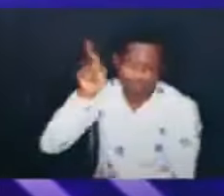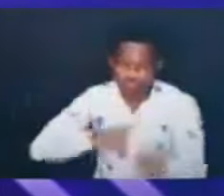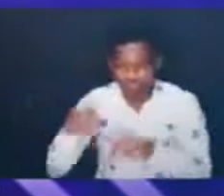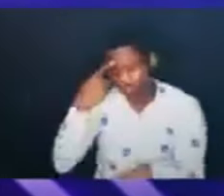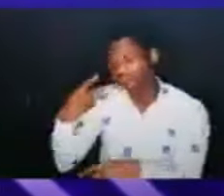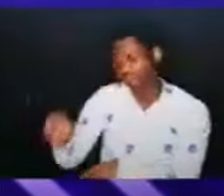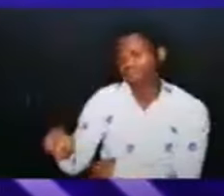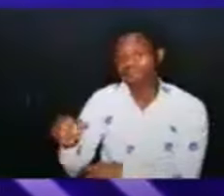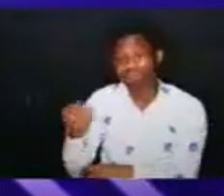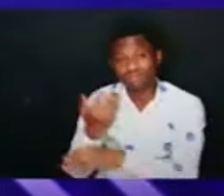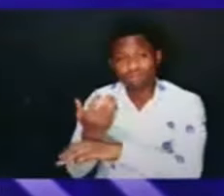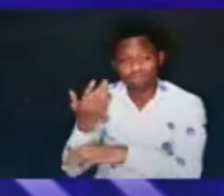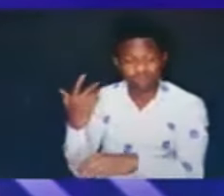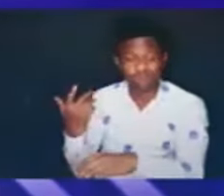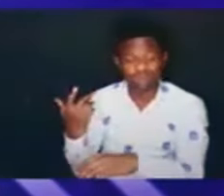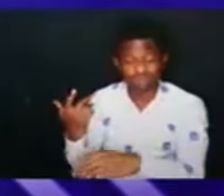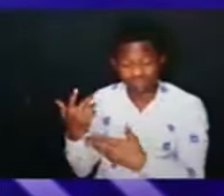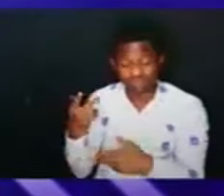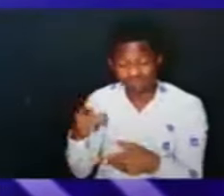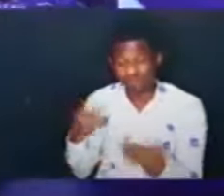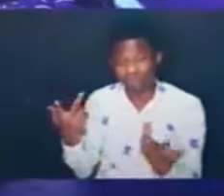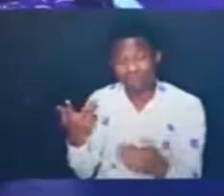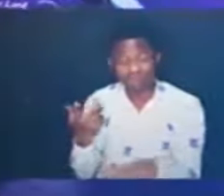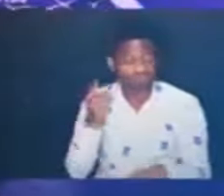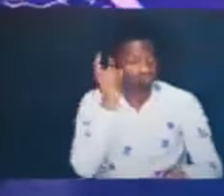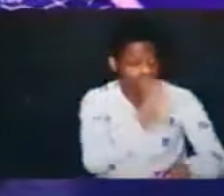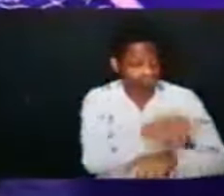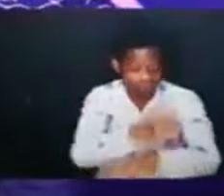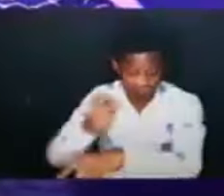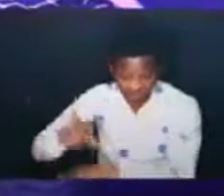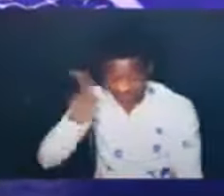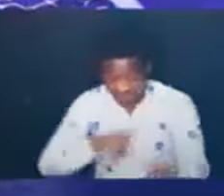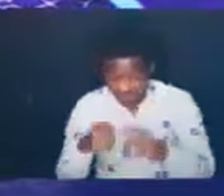get to Jericho, he's going to warn the people already.